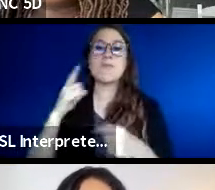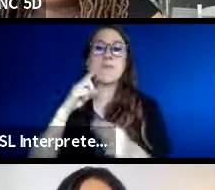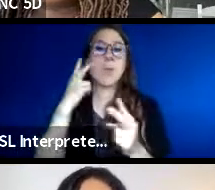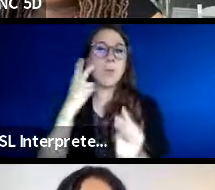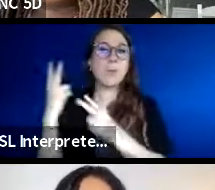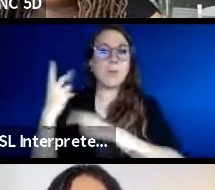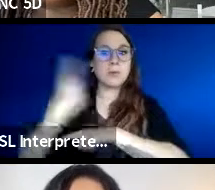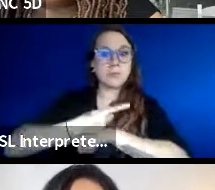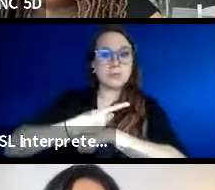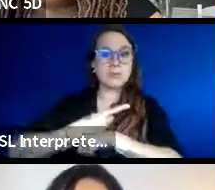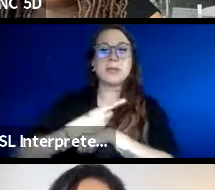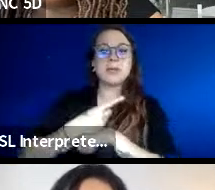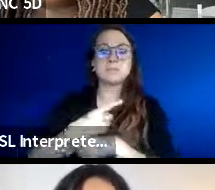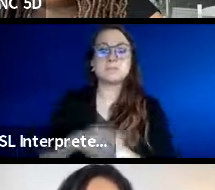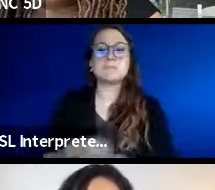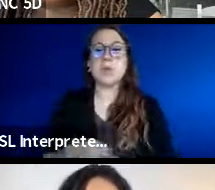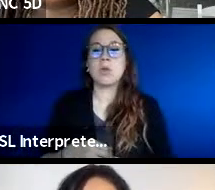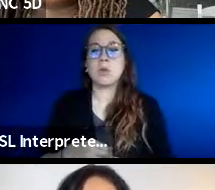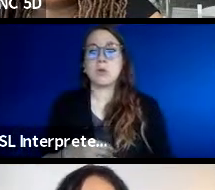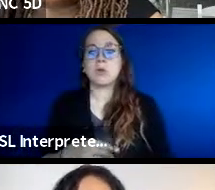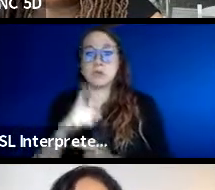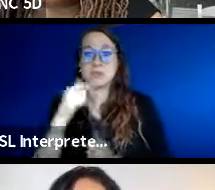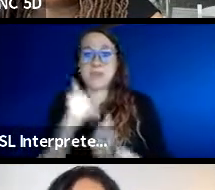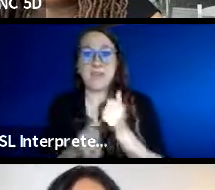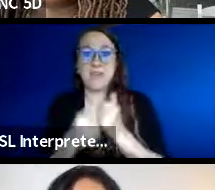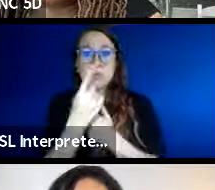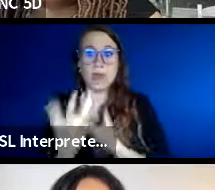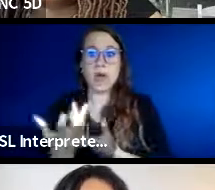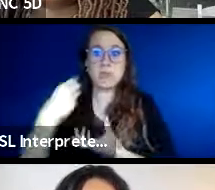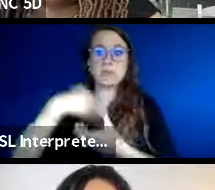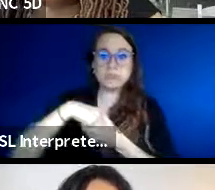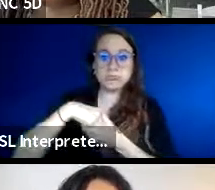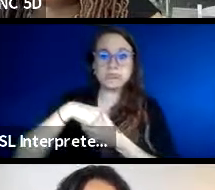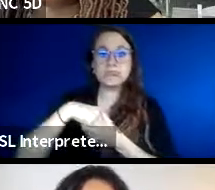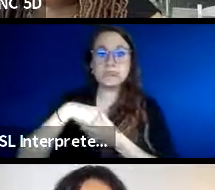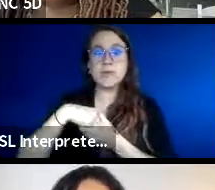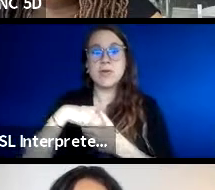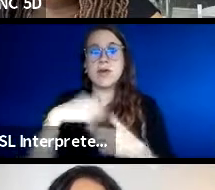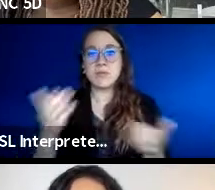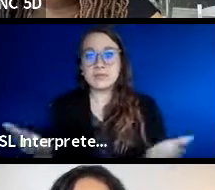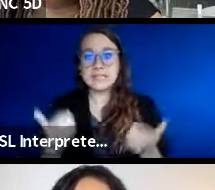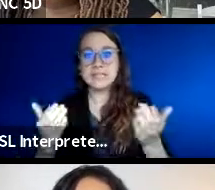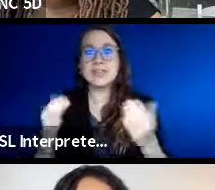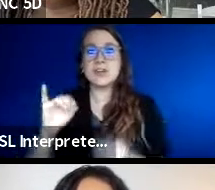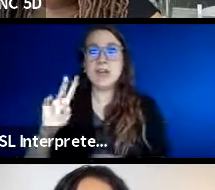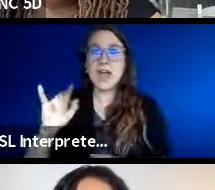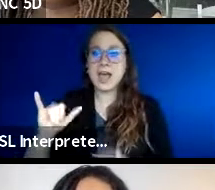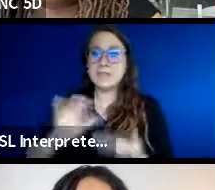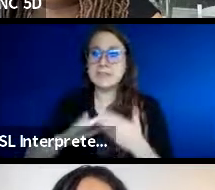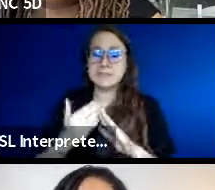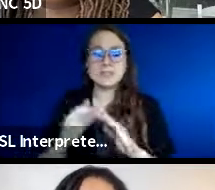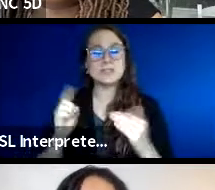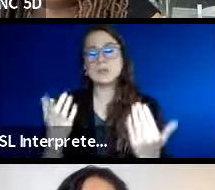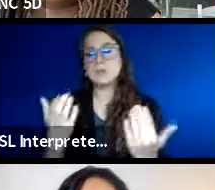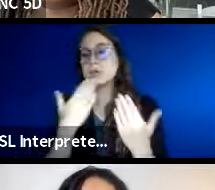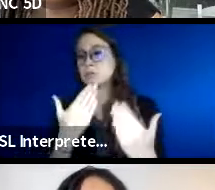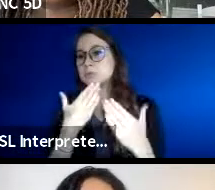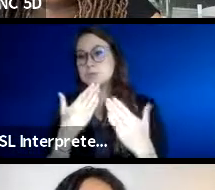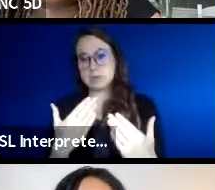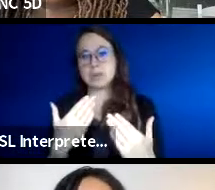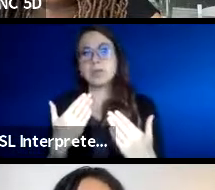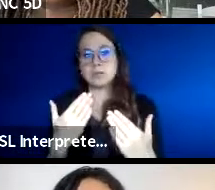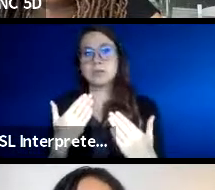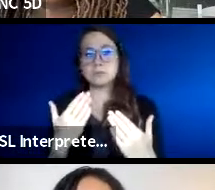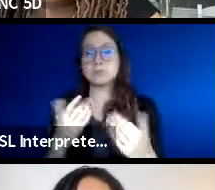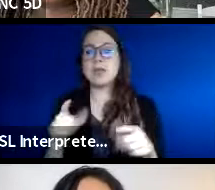So on behalf of everyone in Power DC, everyone here in Ivy City, we just want to say thank you.